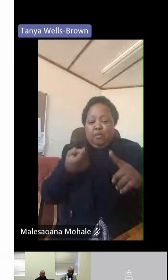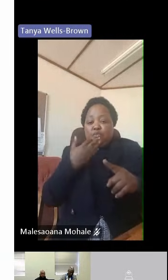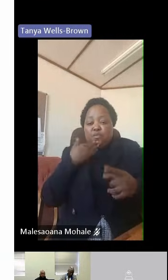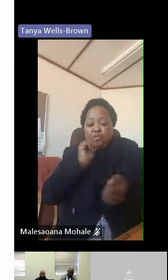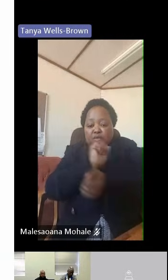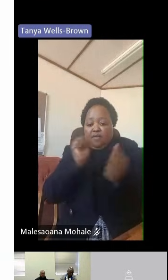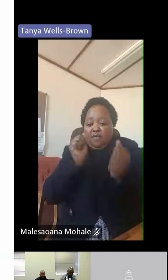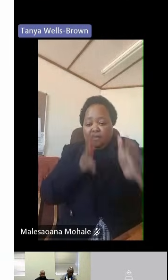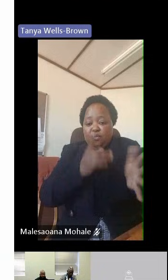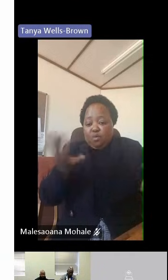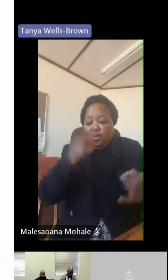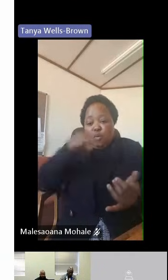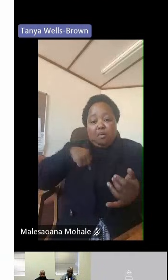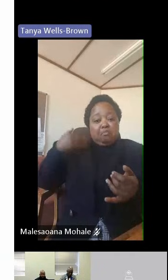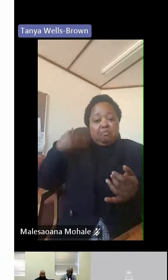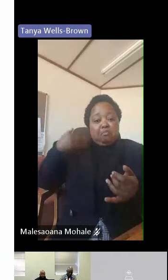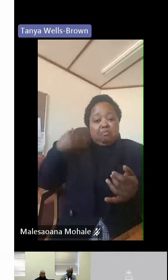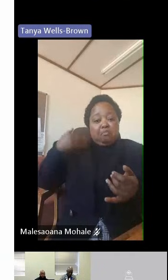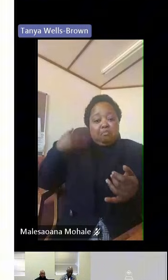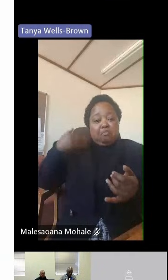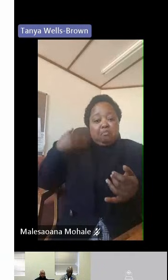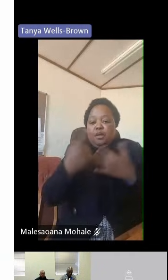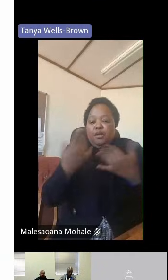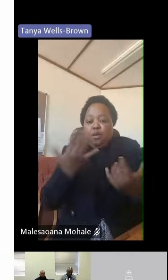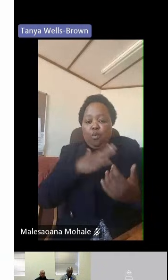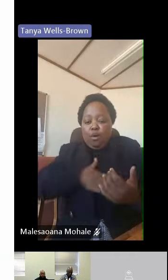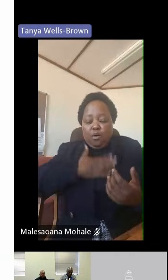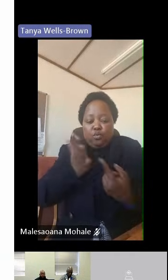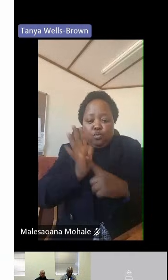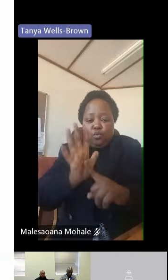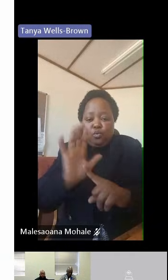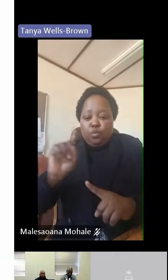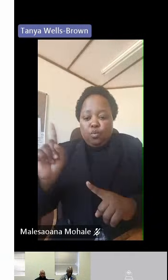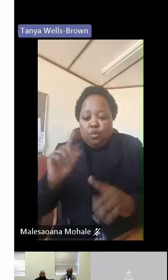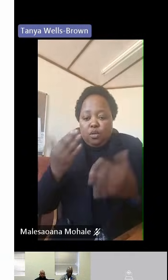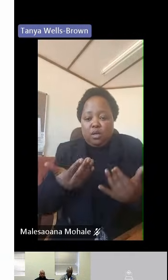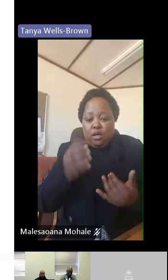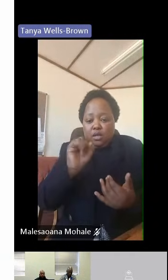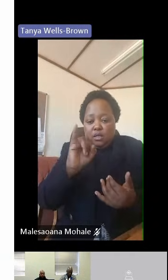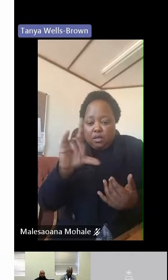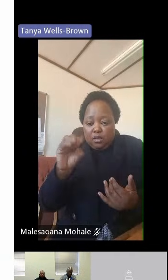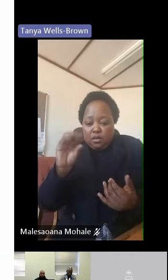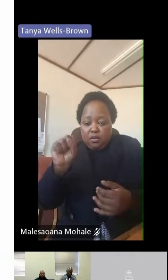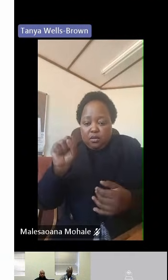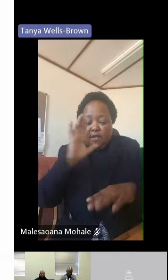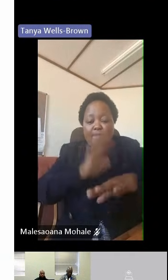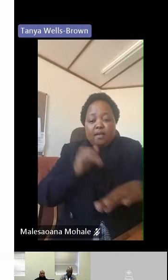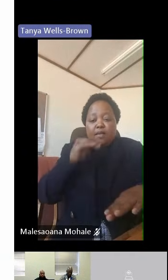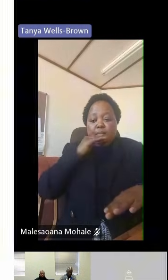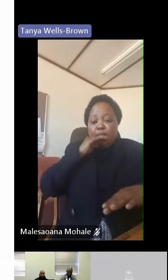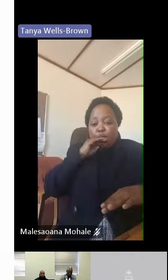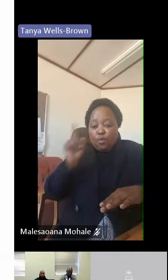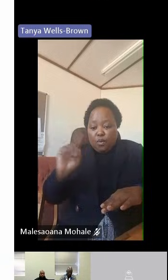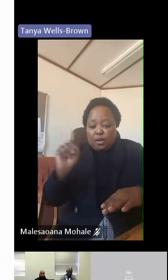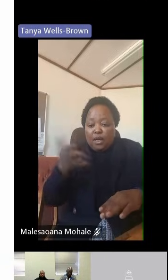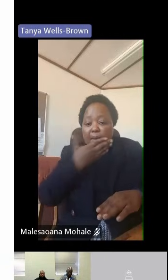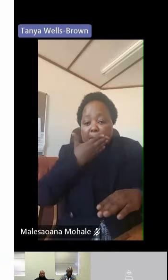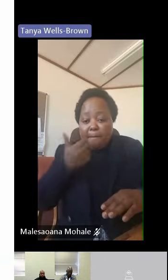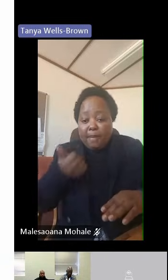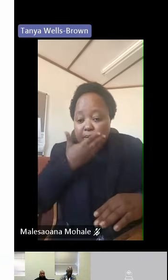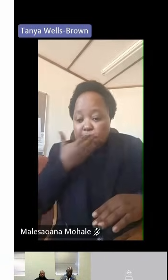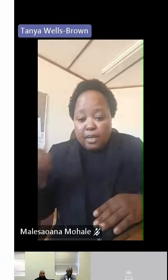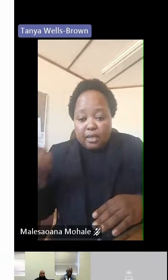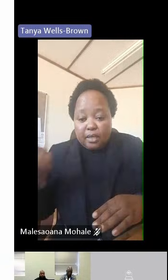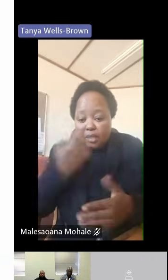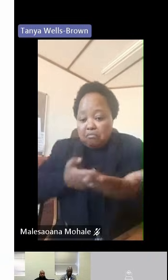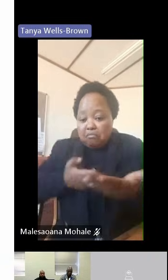want to demonstrate here is that these siloed effects are not the best outcomes or providing the best